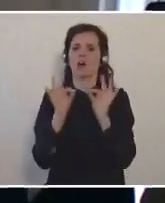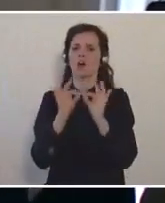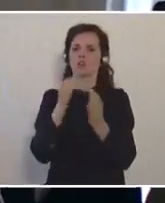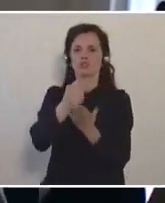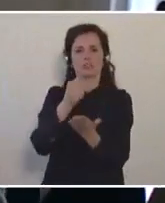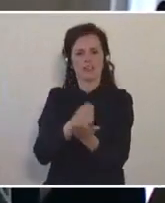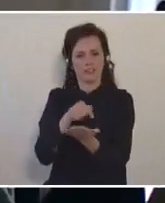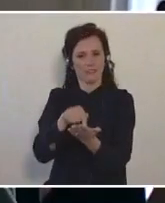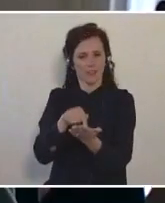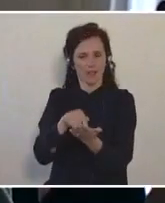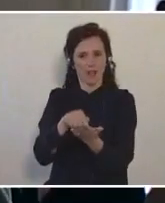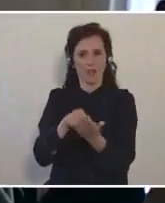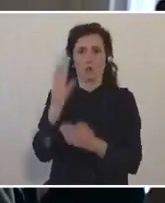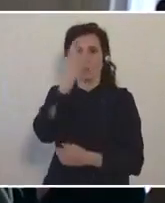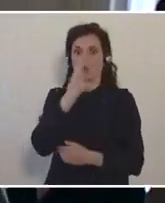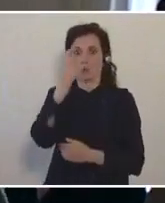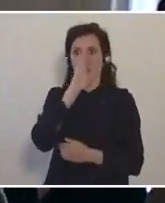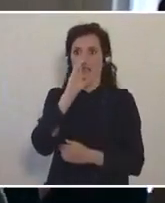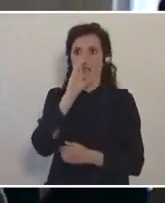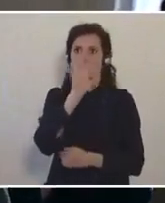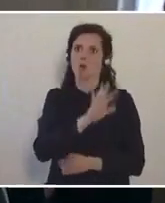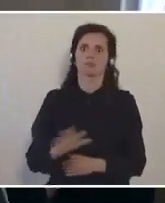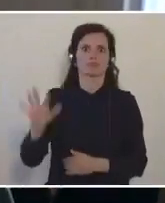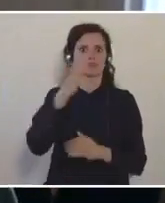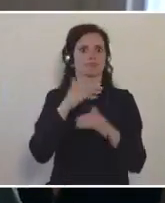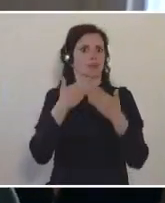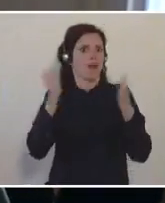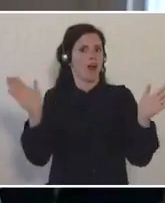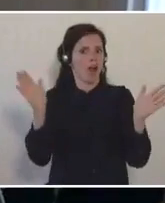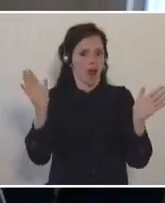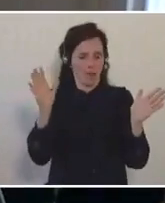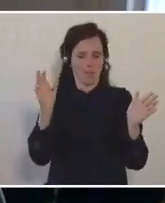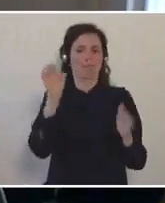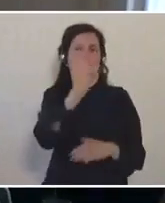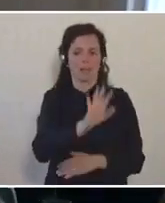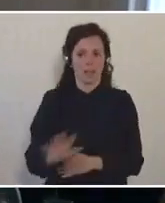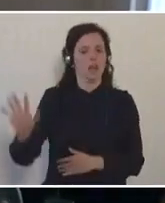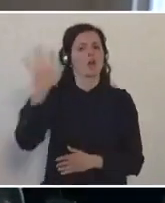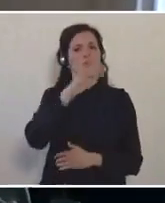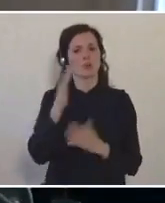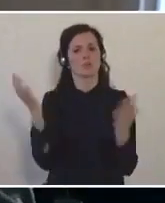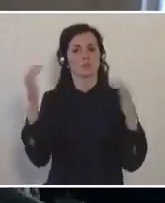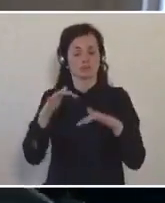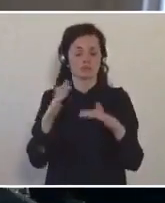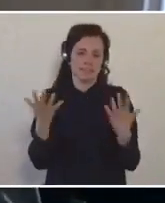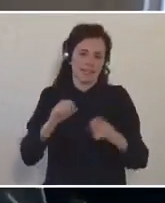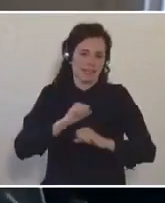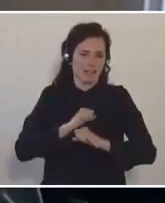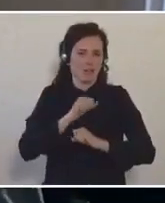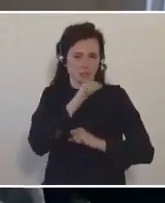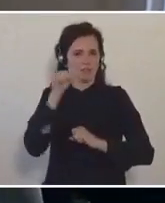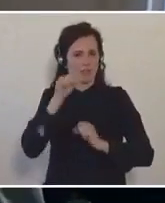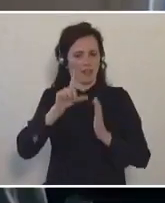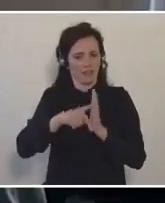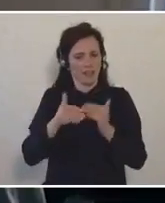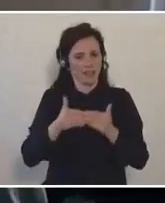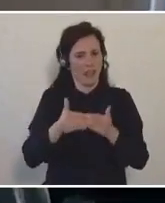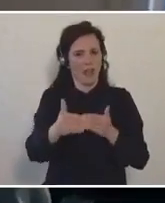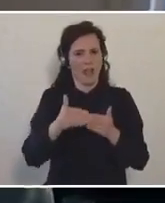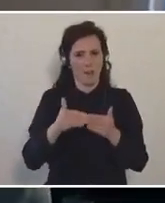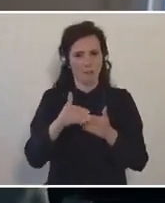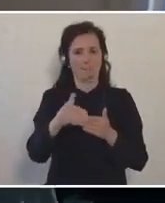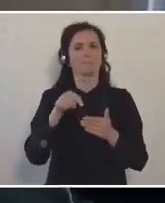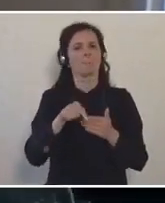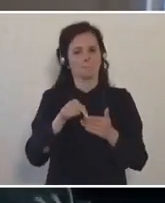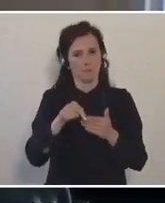although it looks like it might take a while before these can come into effect. Now, with the summer season that is about to begin, I'd